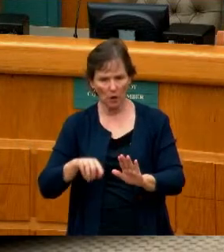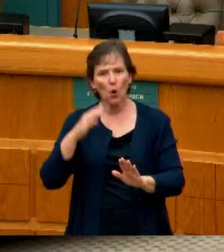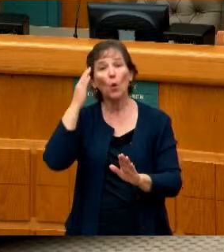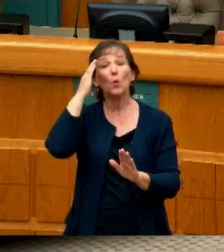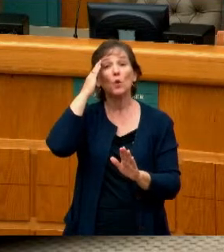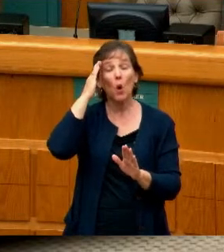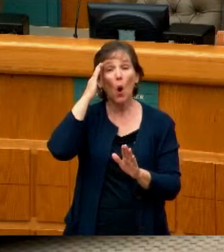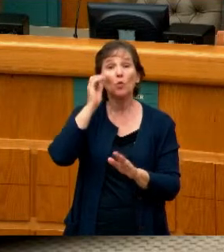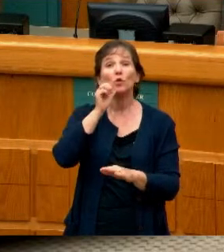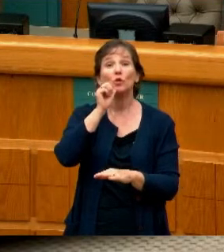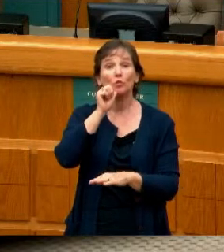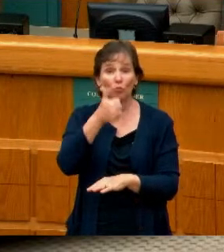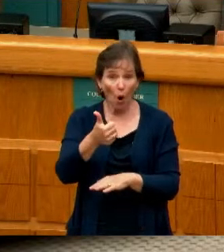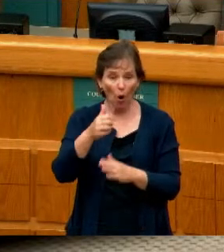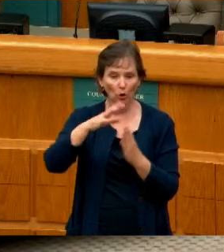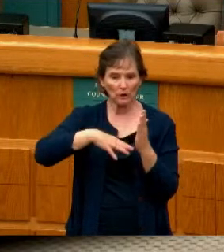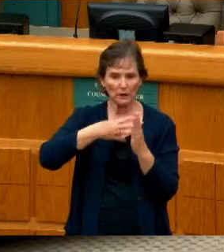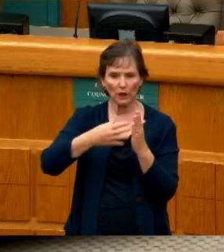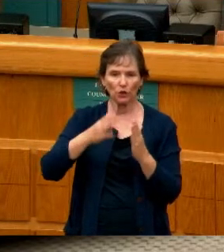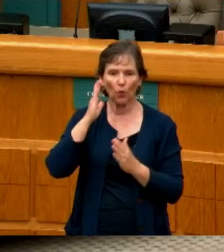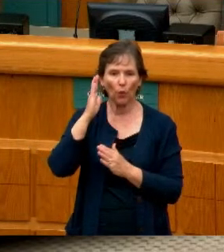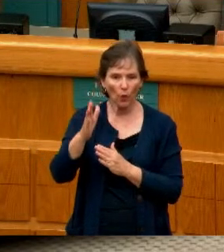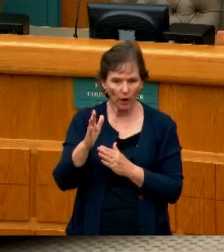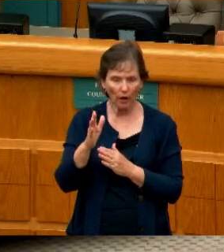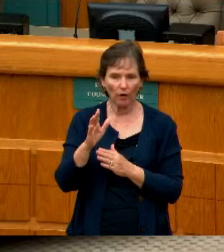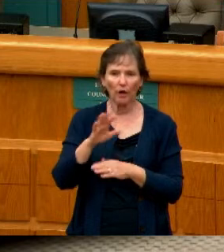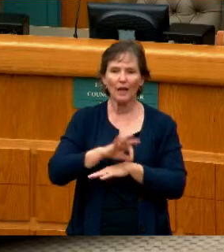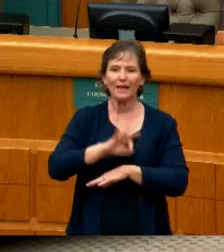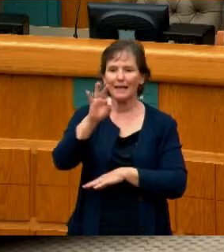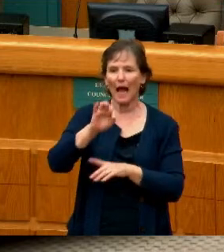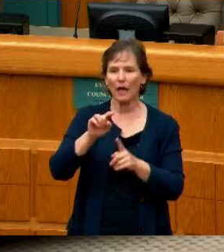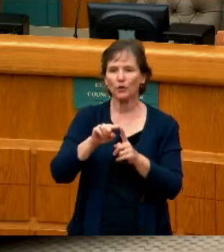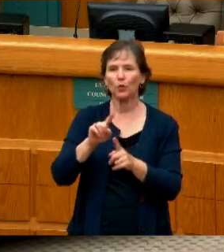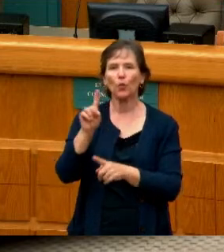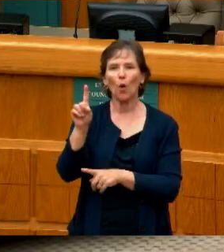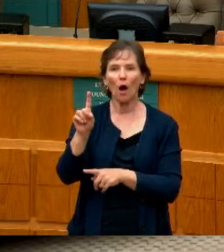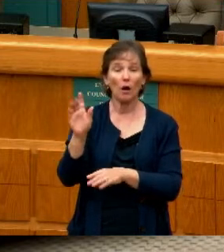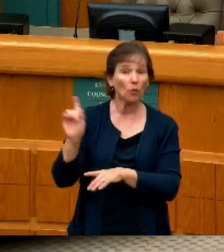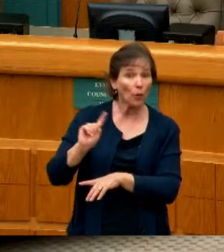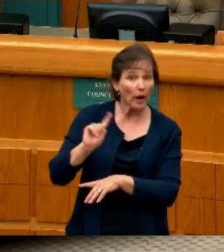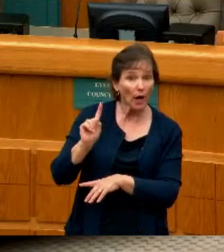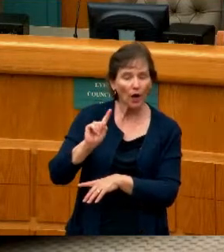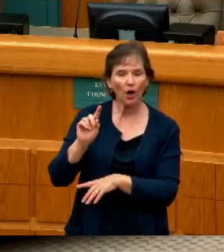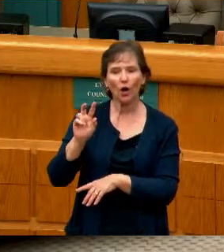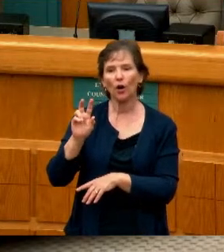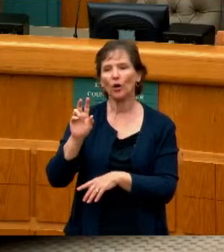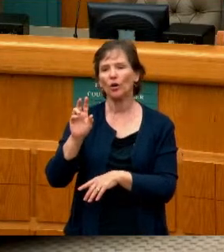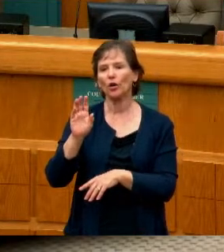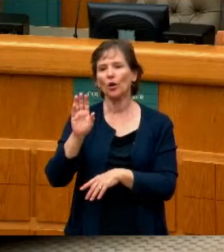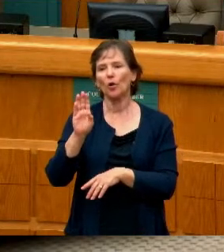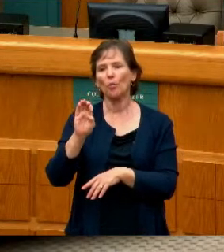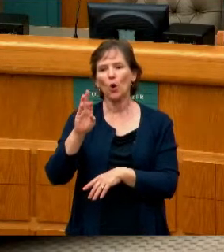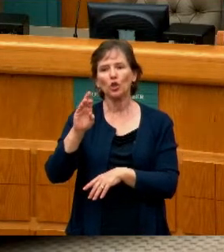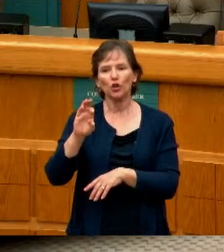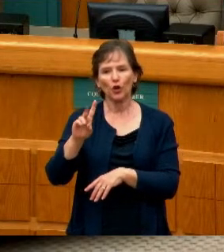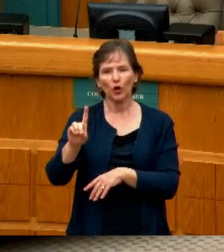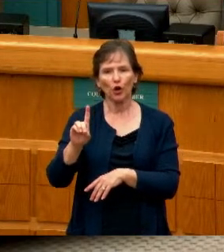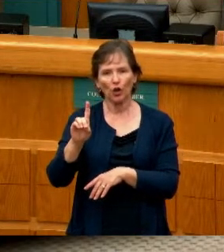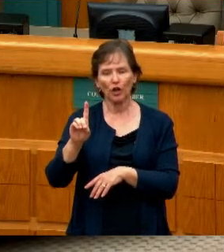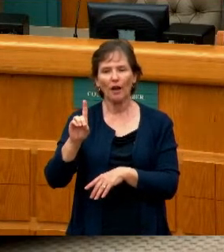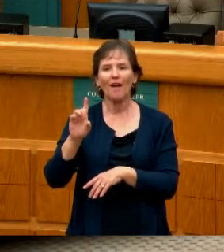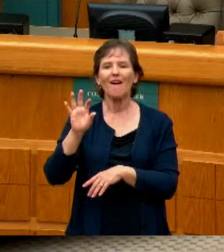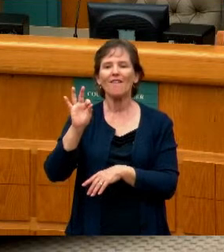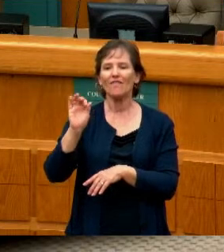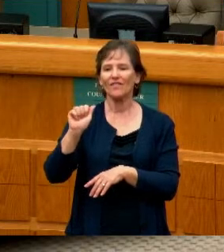we're getting geared up for it. But what I can tell you is tomorrow at the Richard Borchert Fairgrounds, from 9